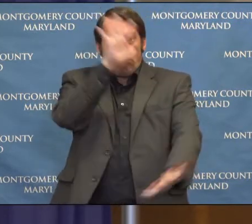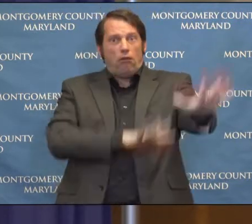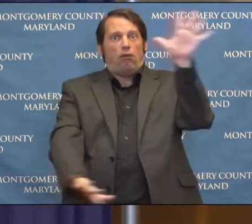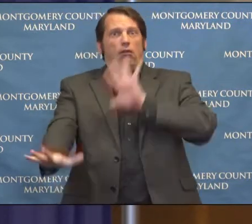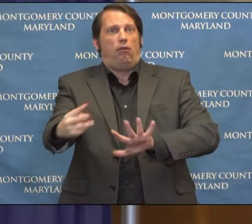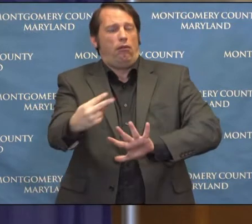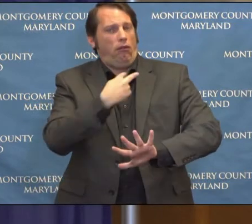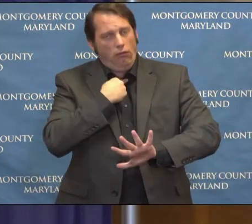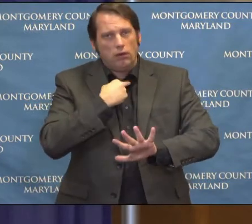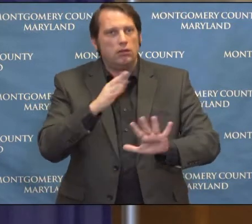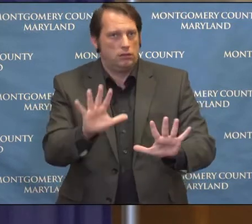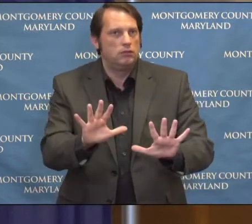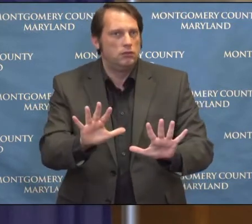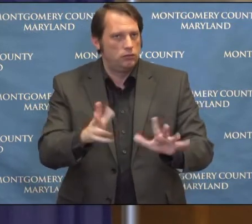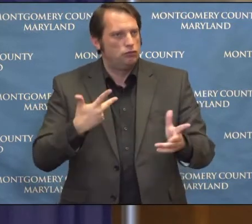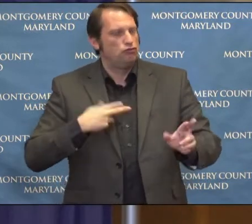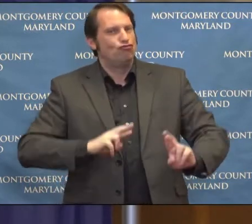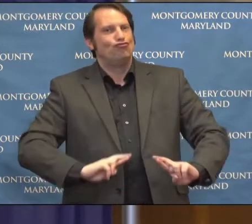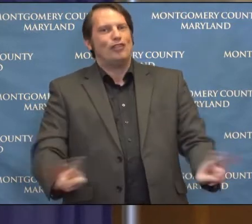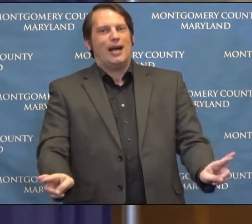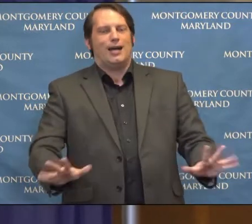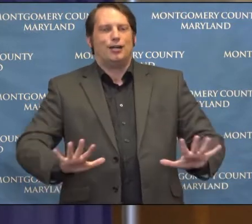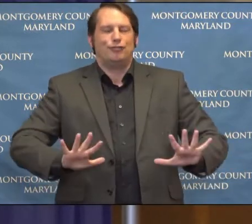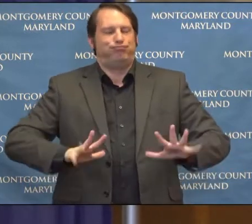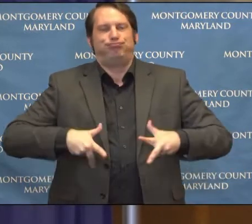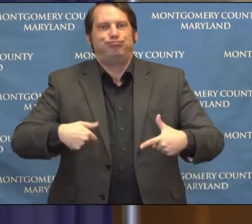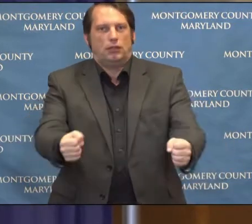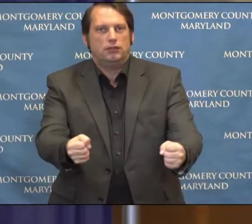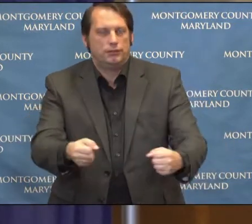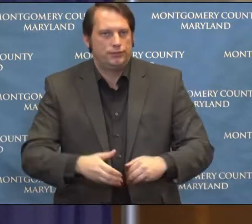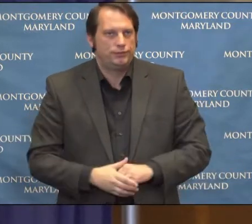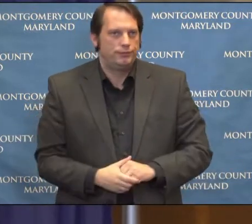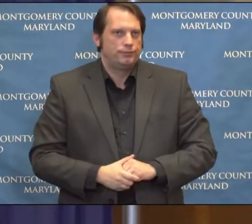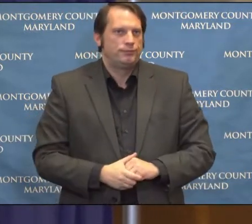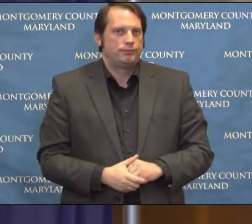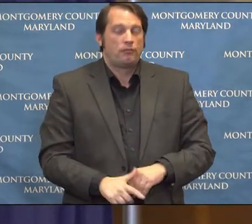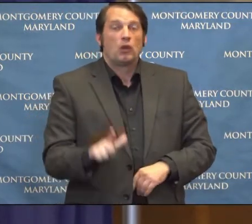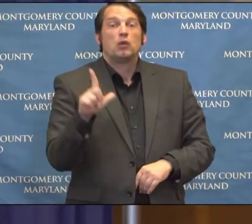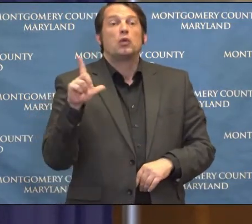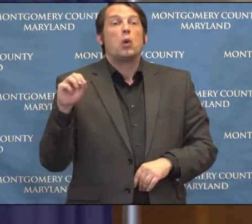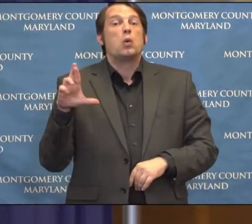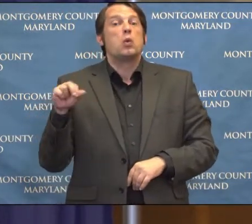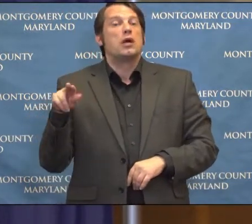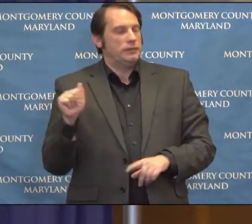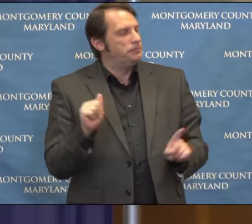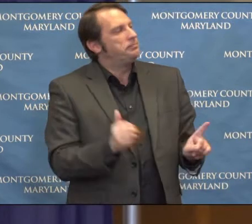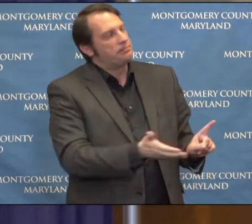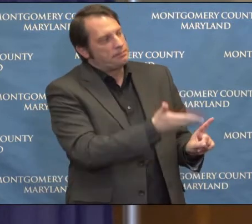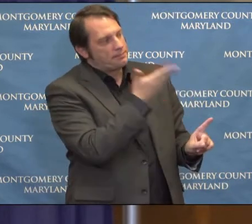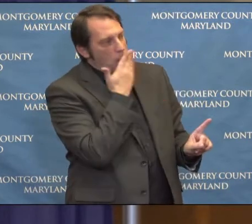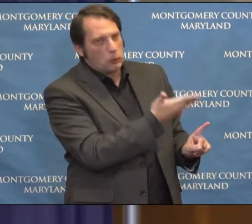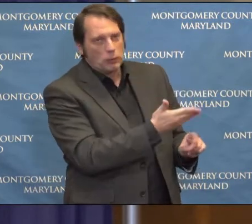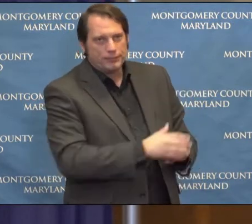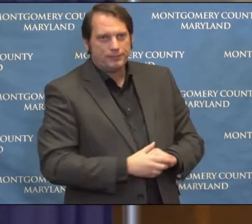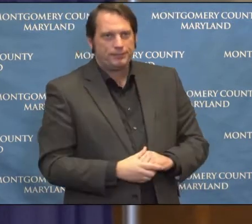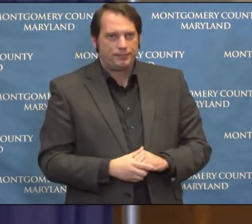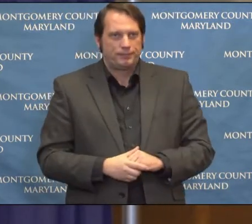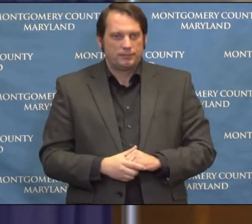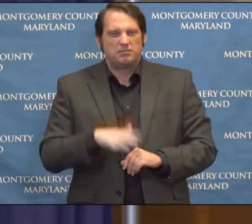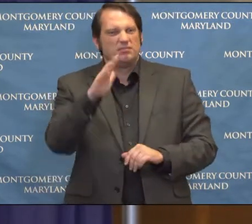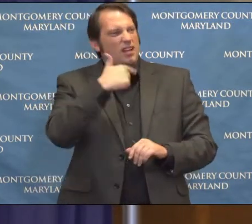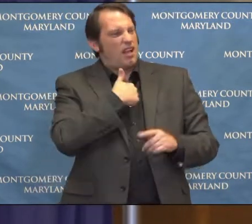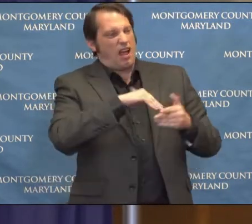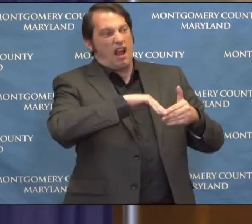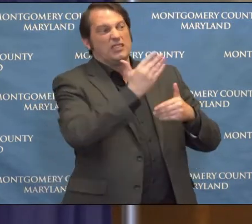residents. Thank you, Dr. Gales. You explained a whole lot in that question, but there's a follow-up on that same question. Is the county